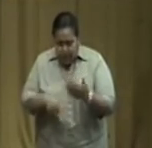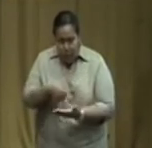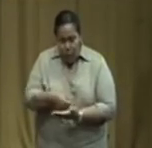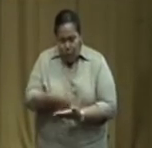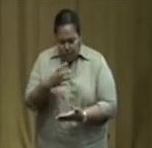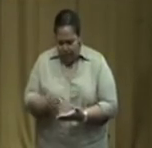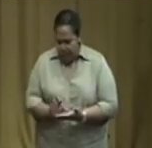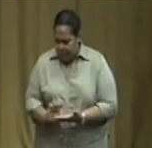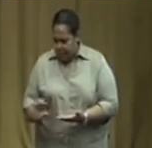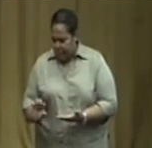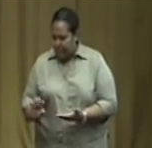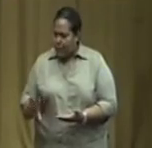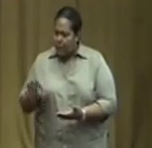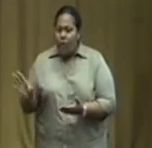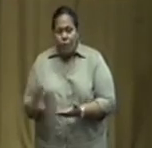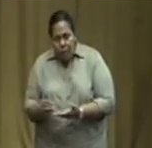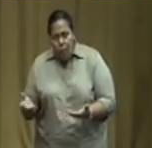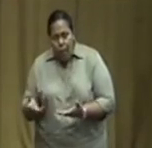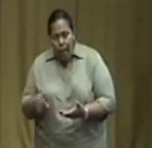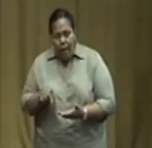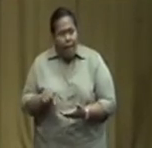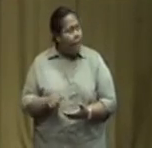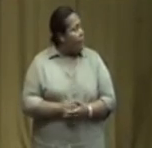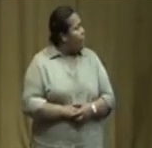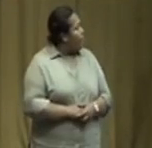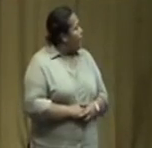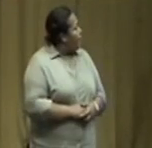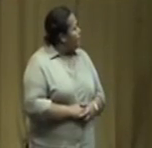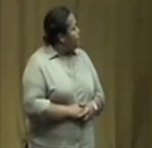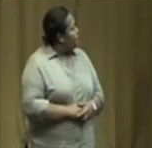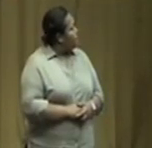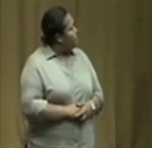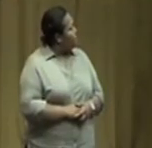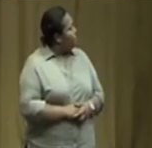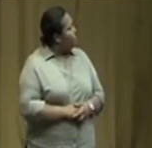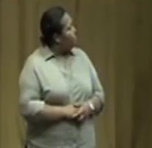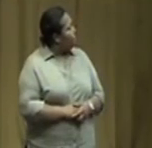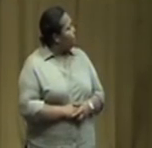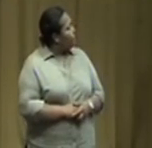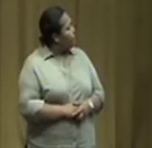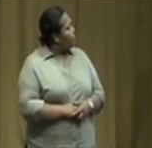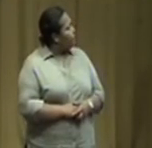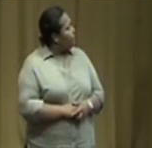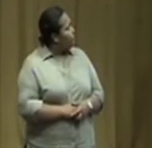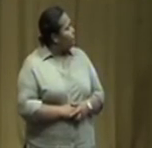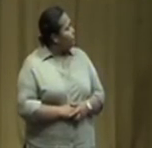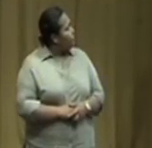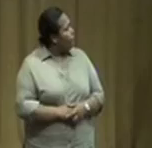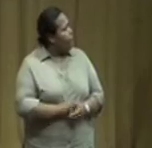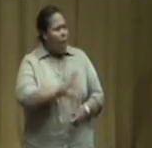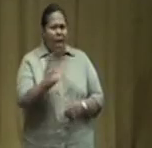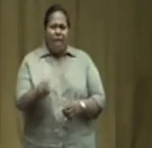I wonder how much collaboration, or sadly on this I just chose a bad example, but every page in the wiki has a detailed revision